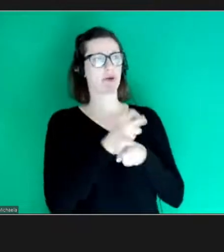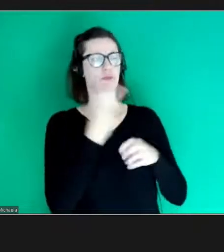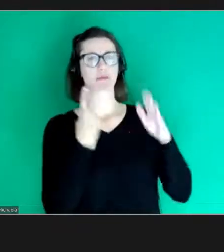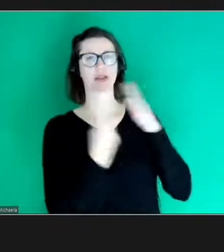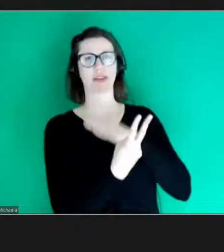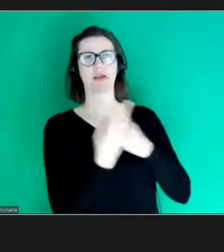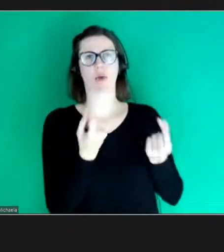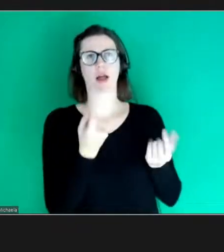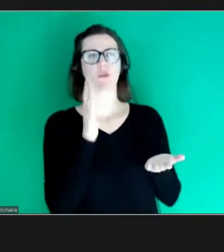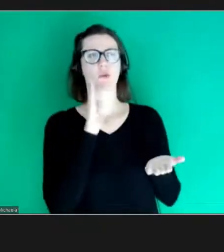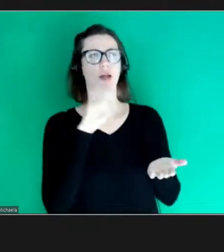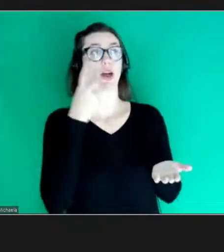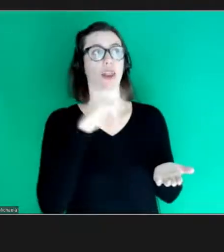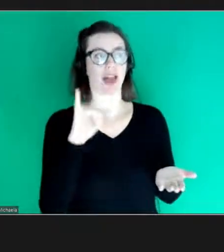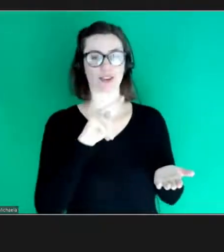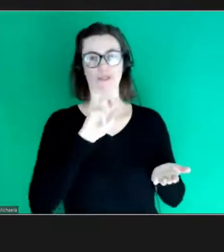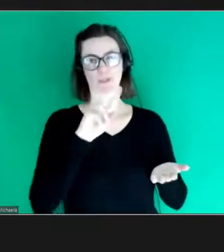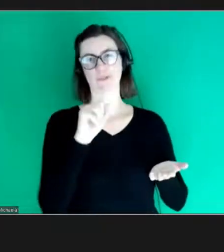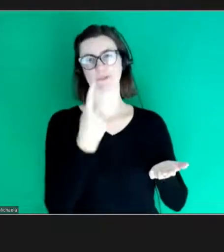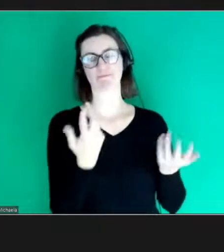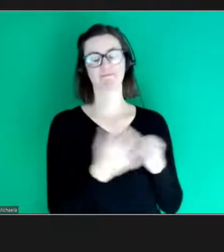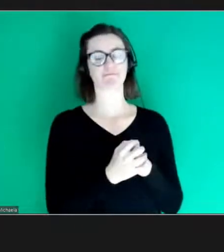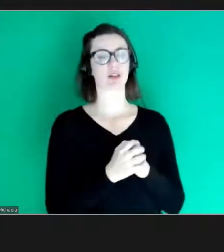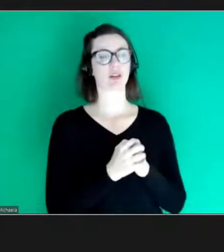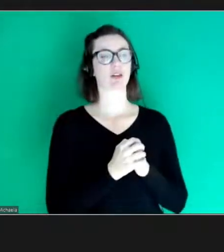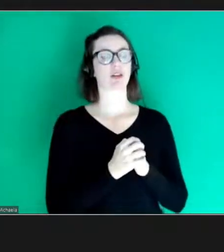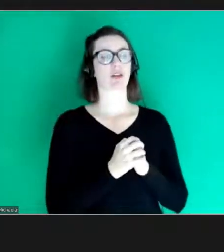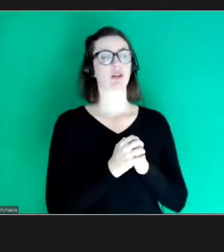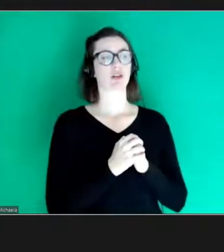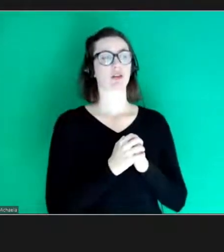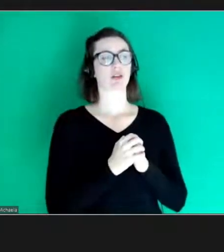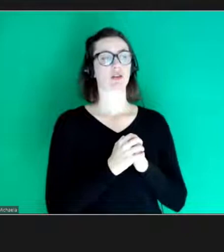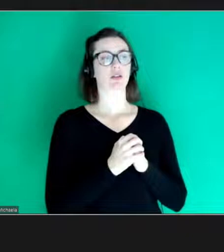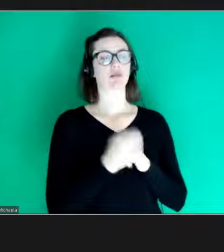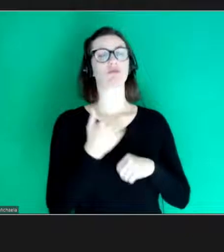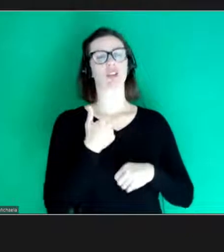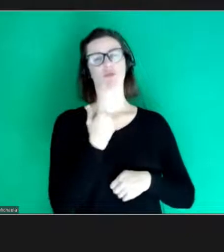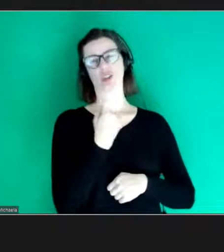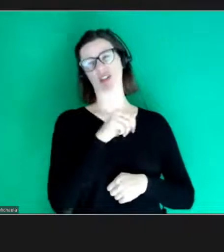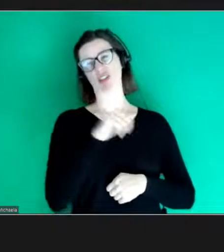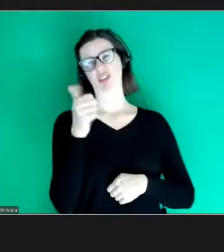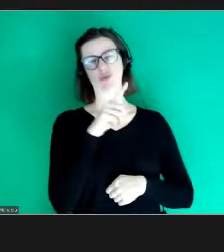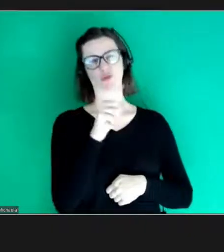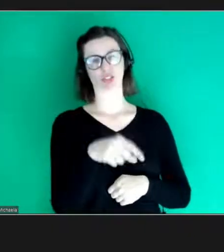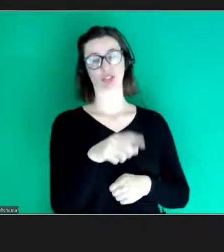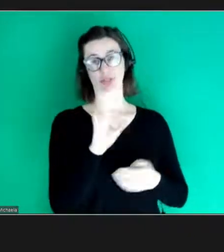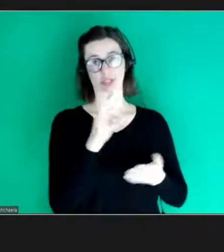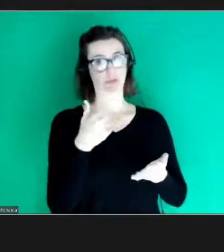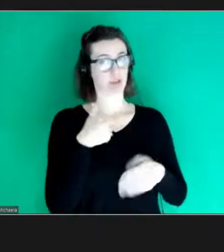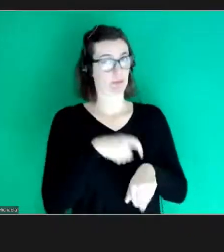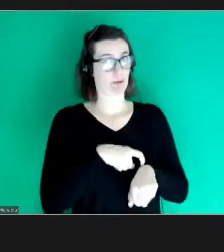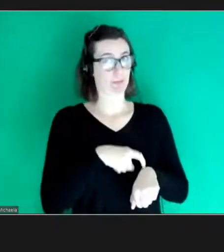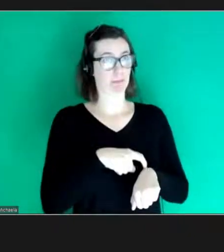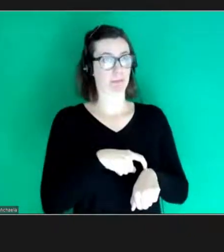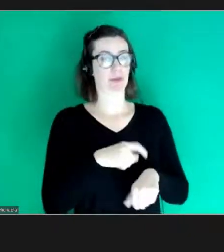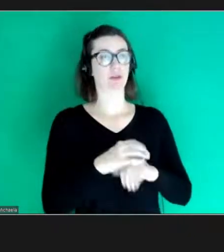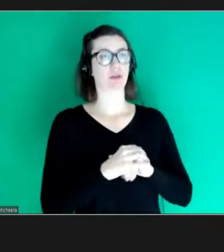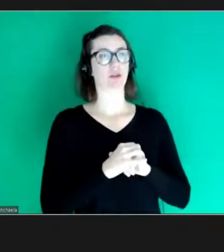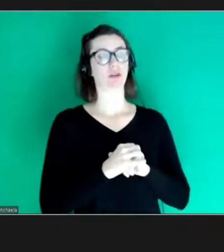like November 1. I think I have one other question if there's time,